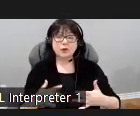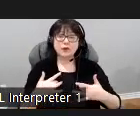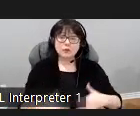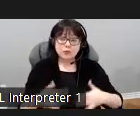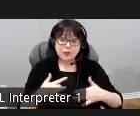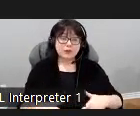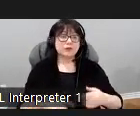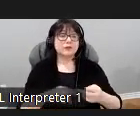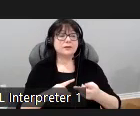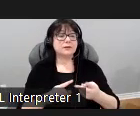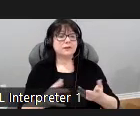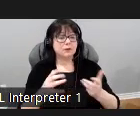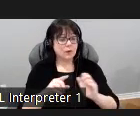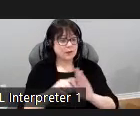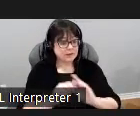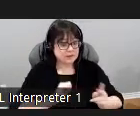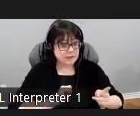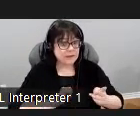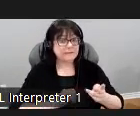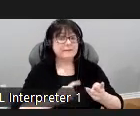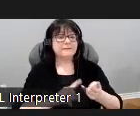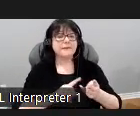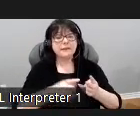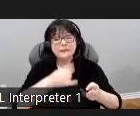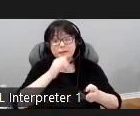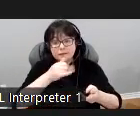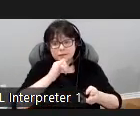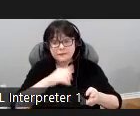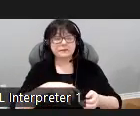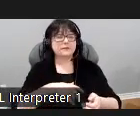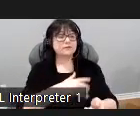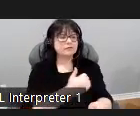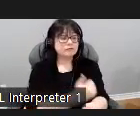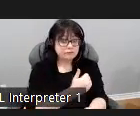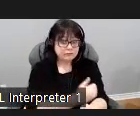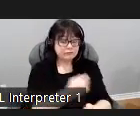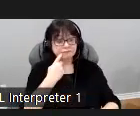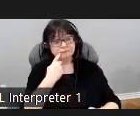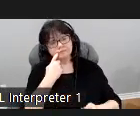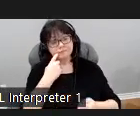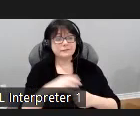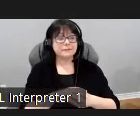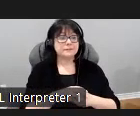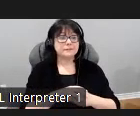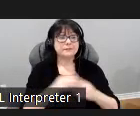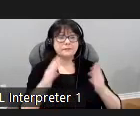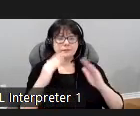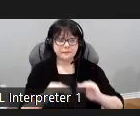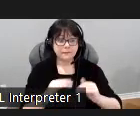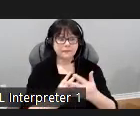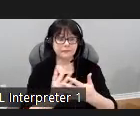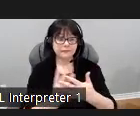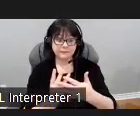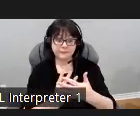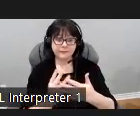suicidality, alcohol and substance abuse, screening for domestic violence and access to weapons, and referring